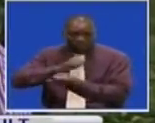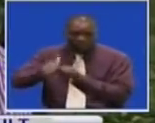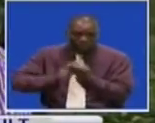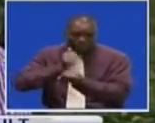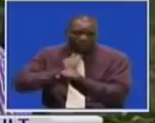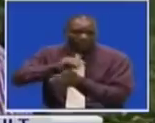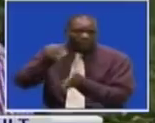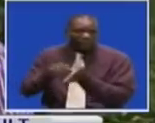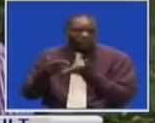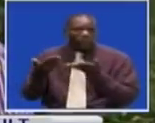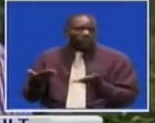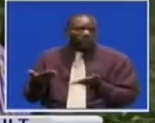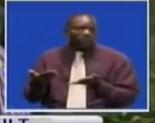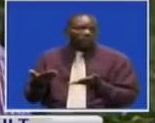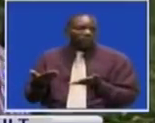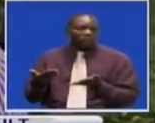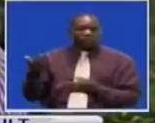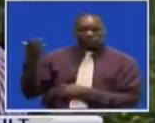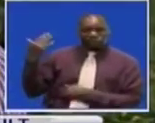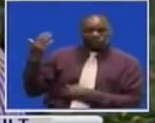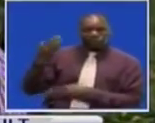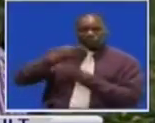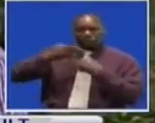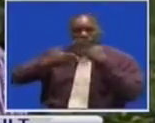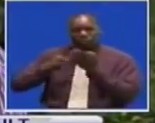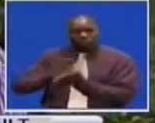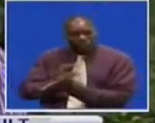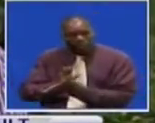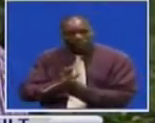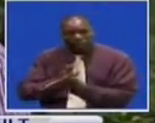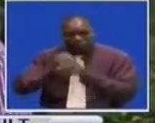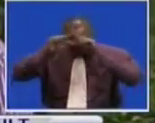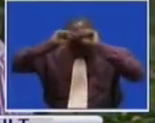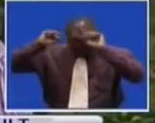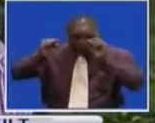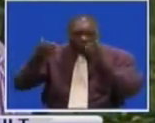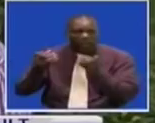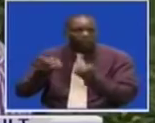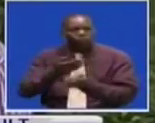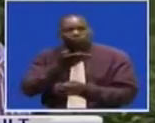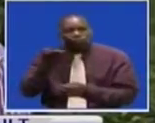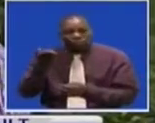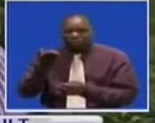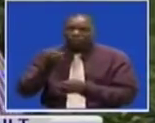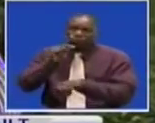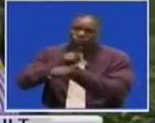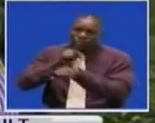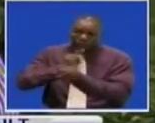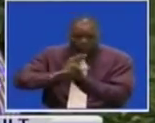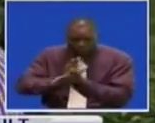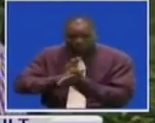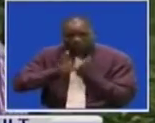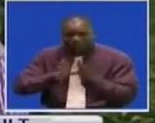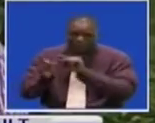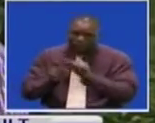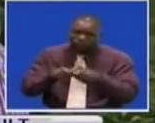construction was completed some time back, and as usual, the president wants you to complete a project, then he comes to commission. He doesn't